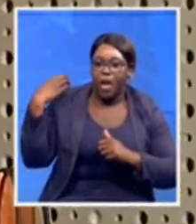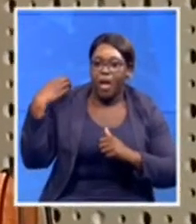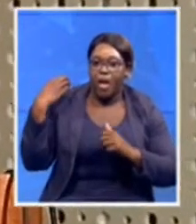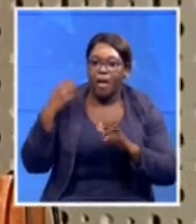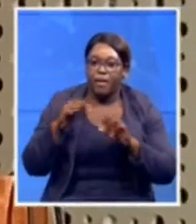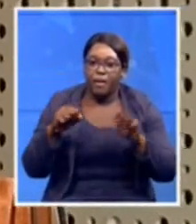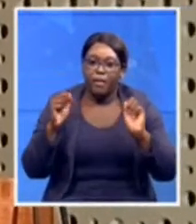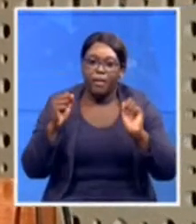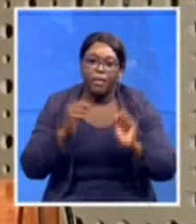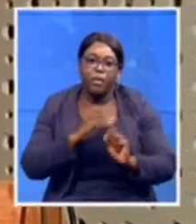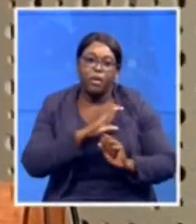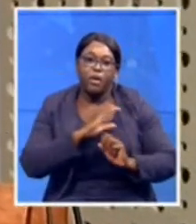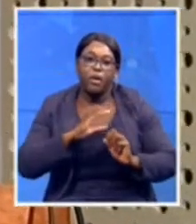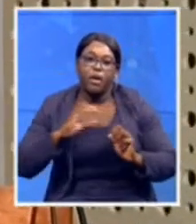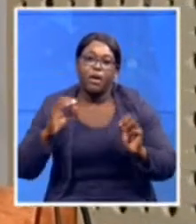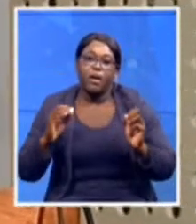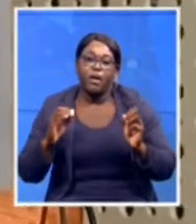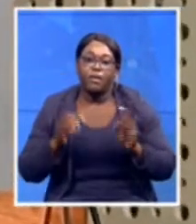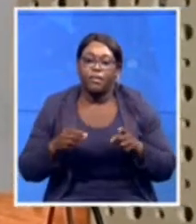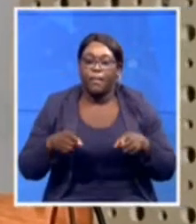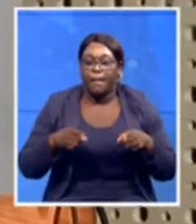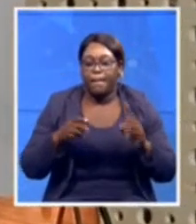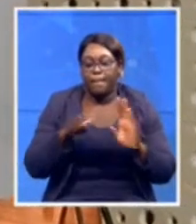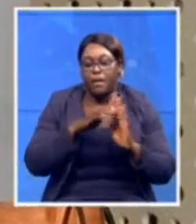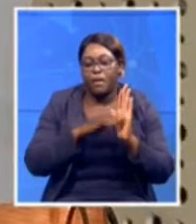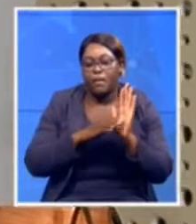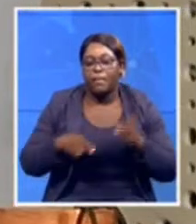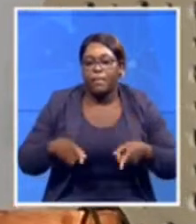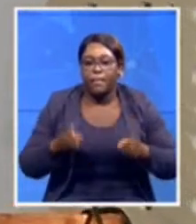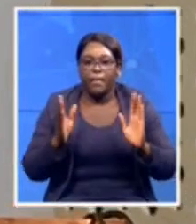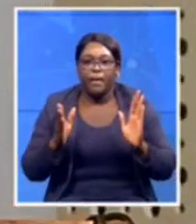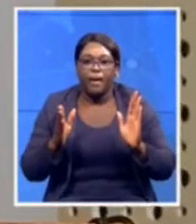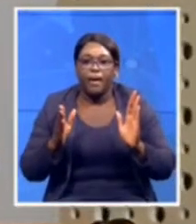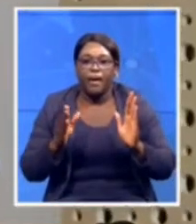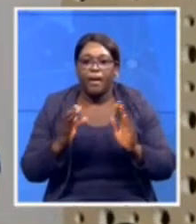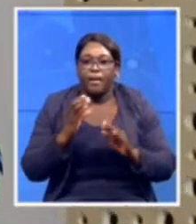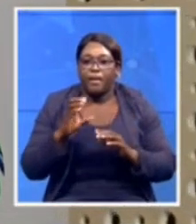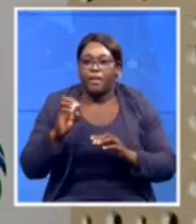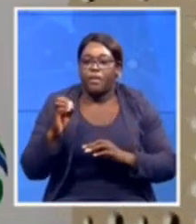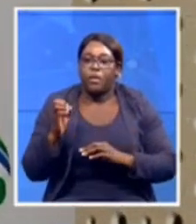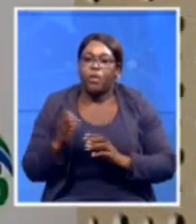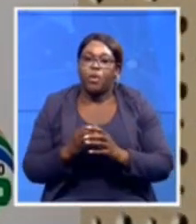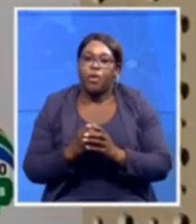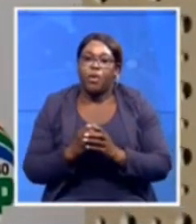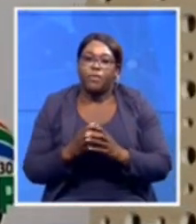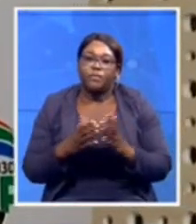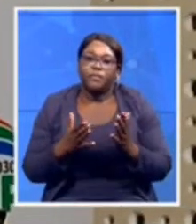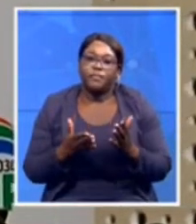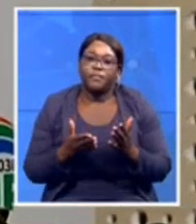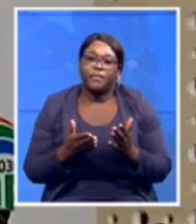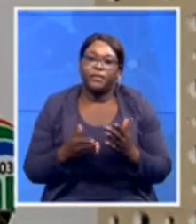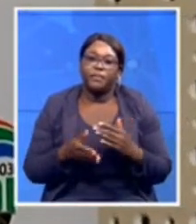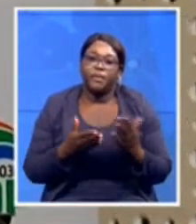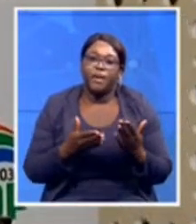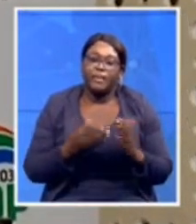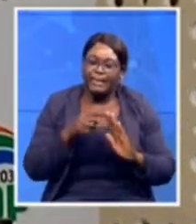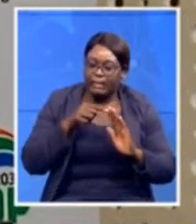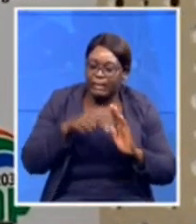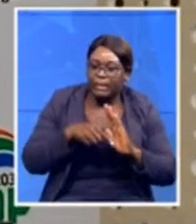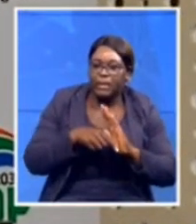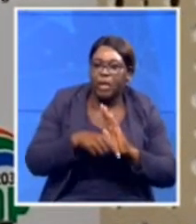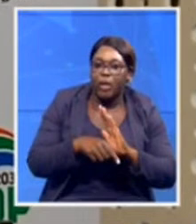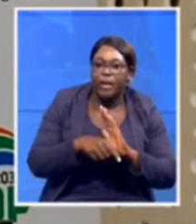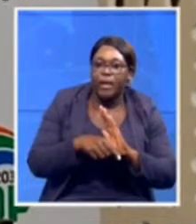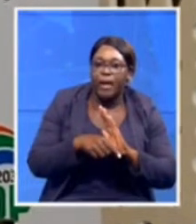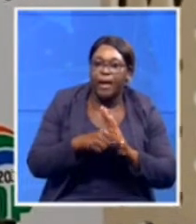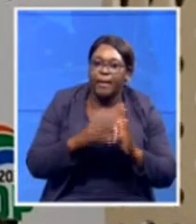CEO. I sadly have the boring task. I'm going to go into the details. The exciting bit has already been shared by the other